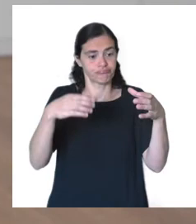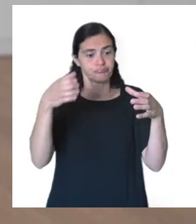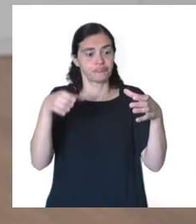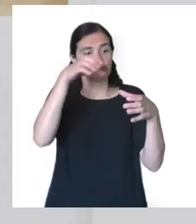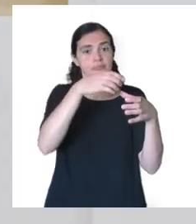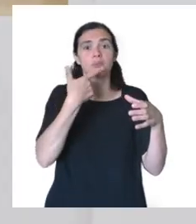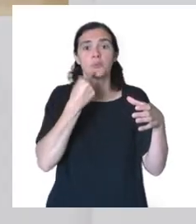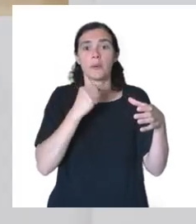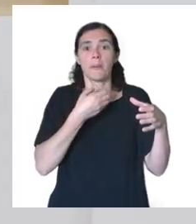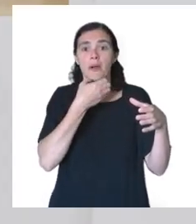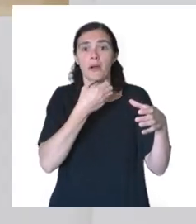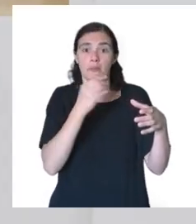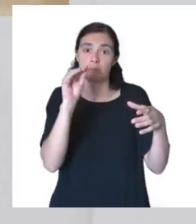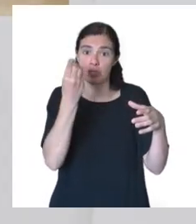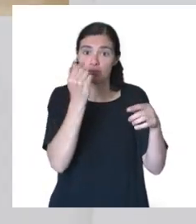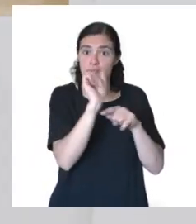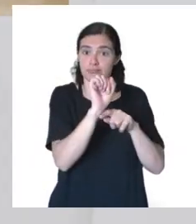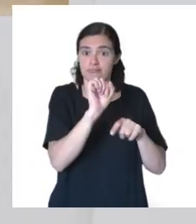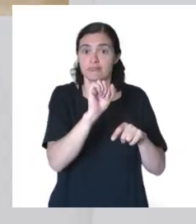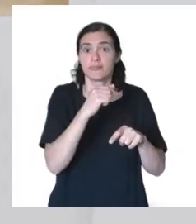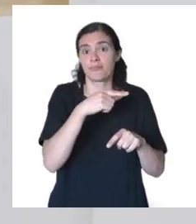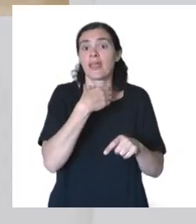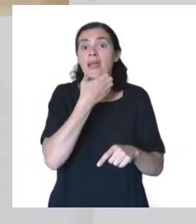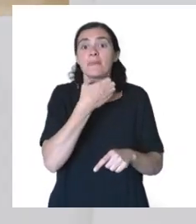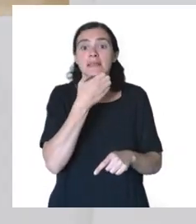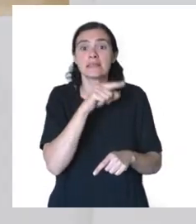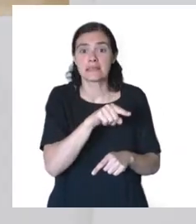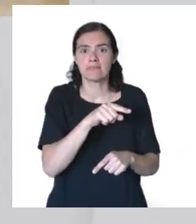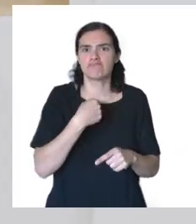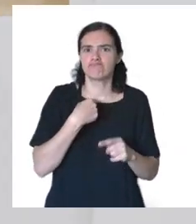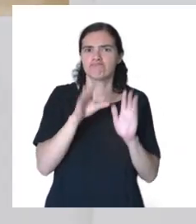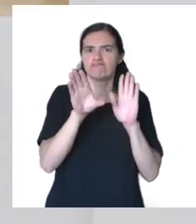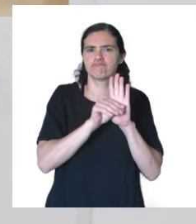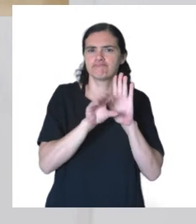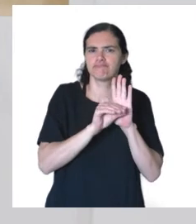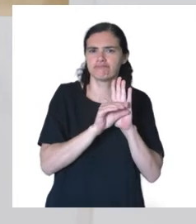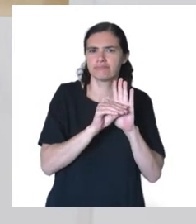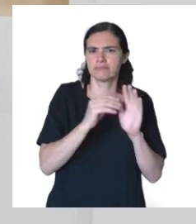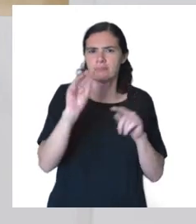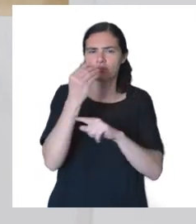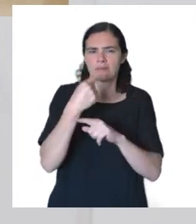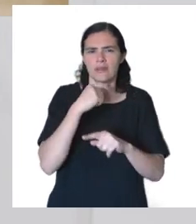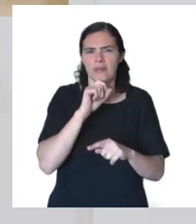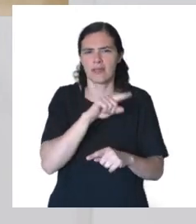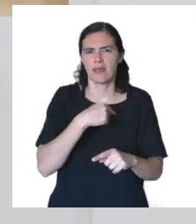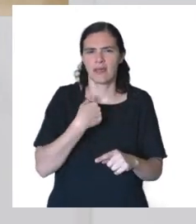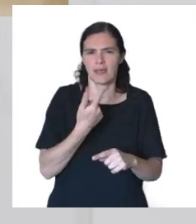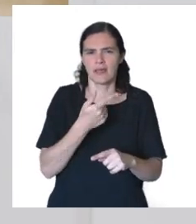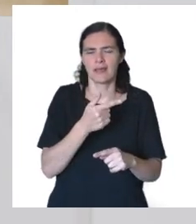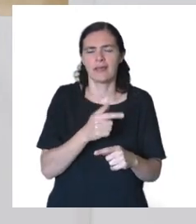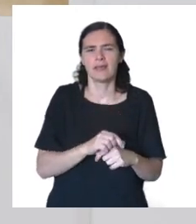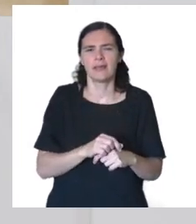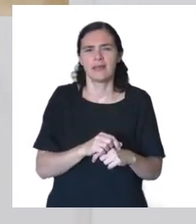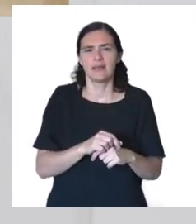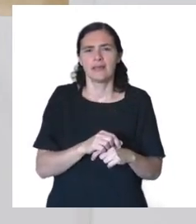pedestal with the name of this object. It's an apple. It's It's an iconic object because that's one of the